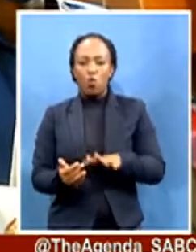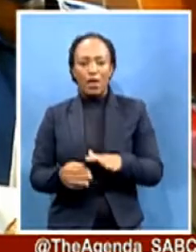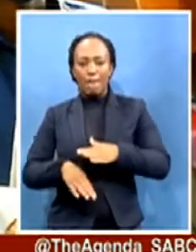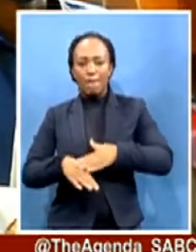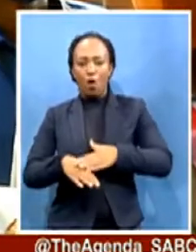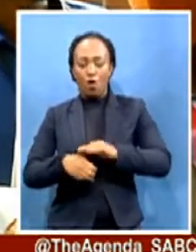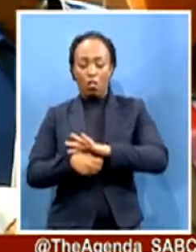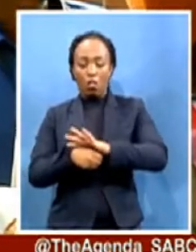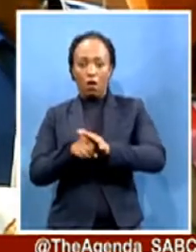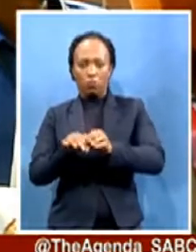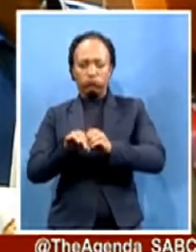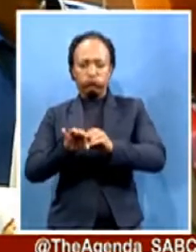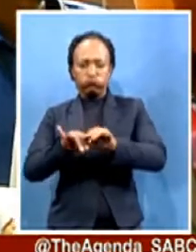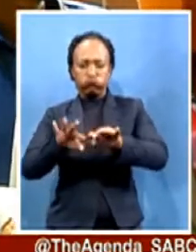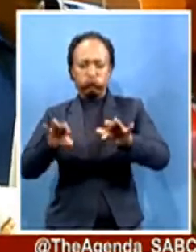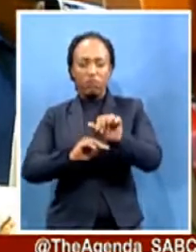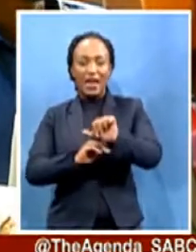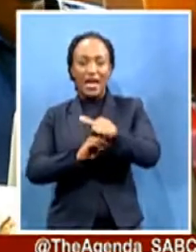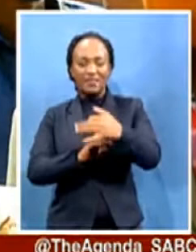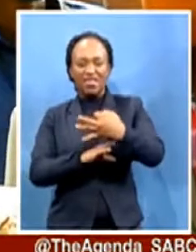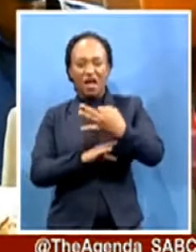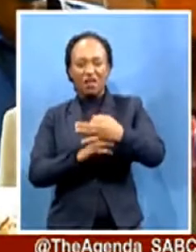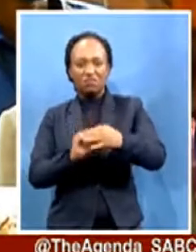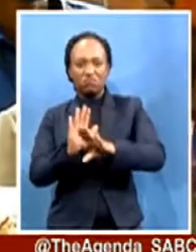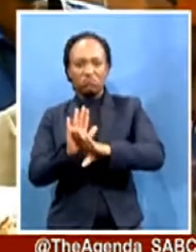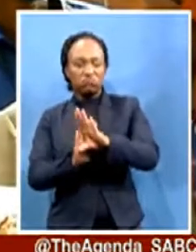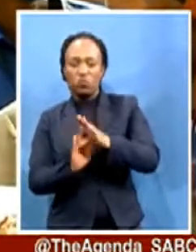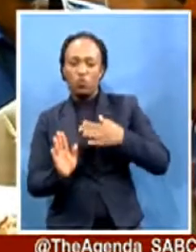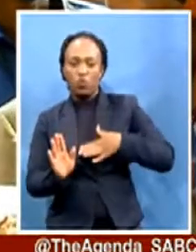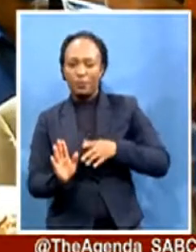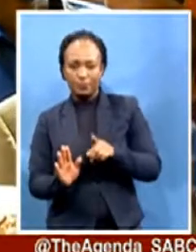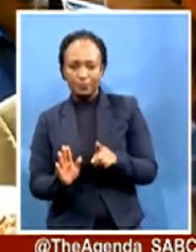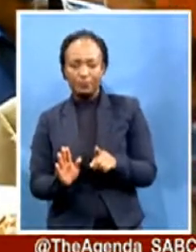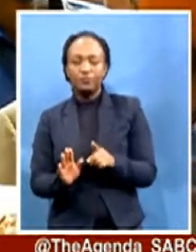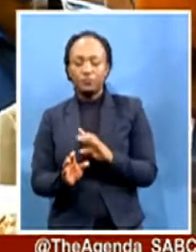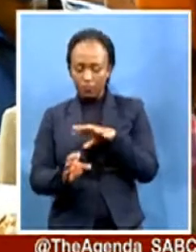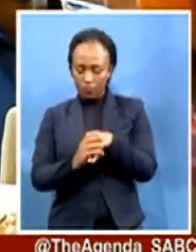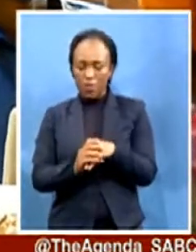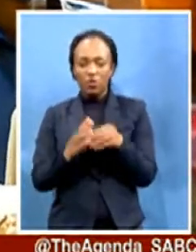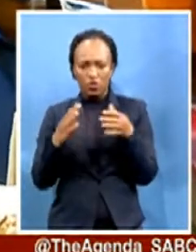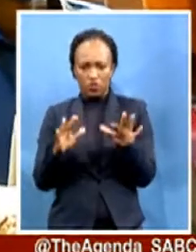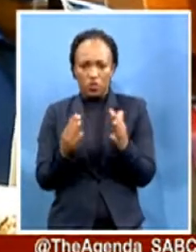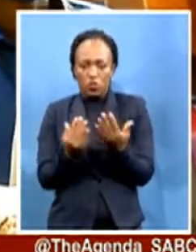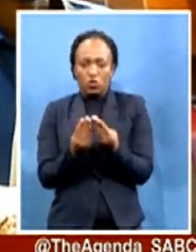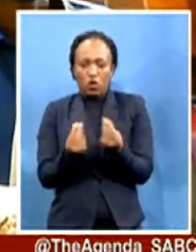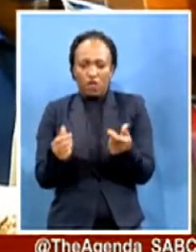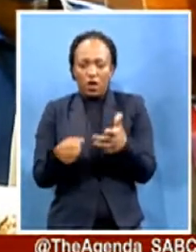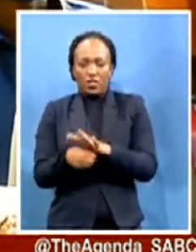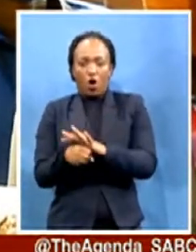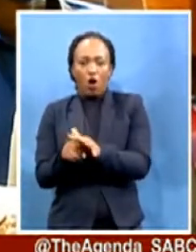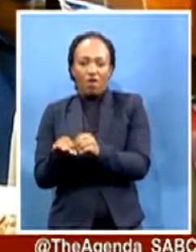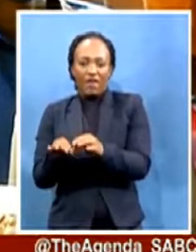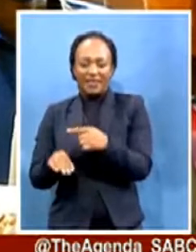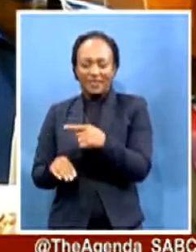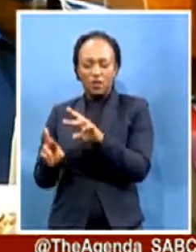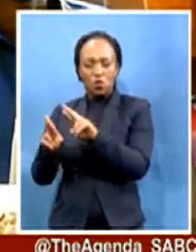that is something that was part of what we are already dealing with in this COVID ward. Of course, we are at this point